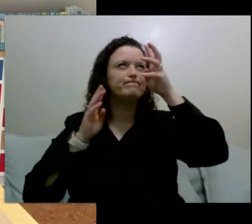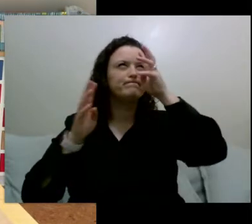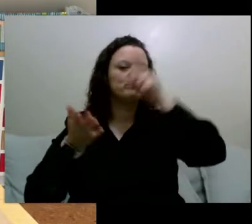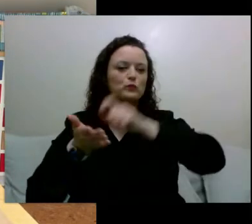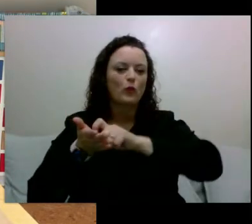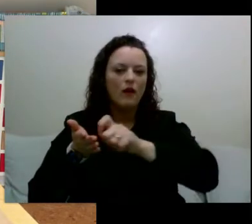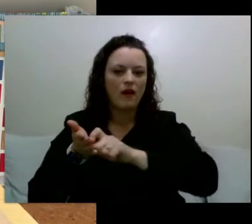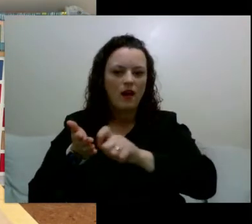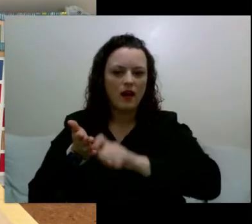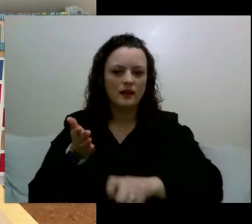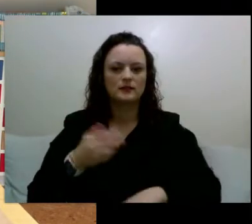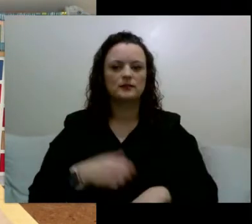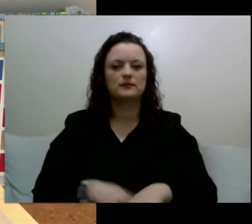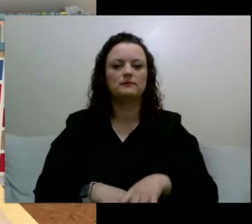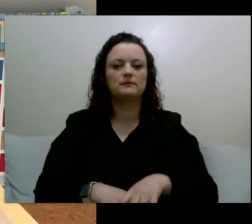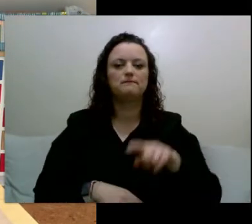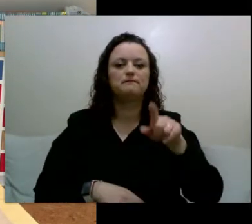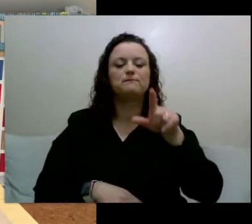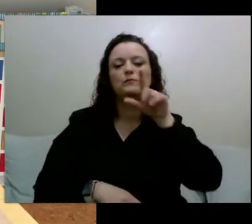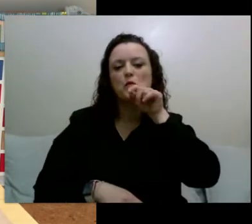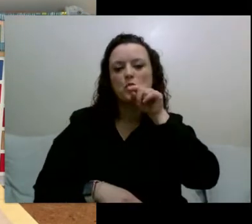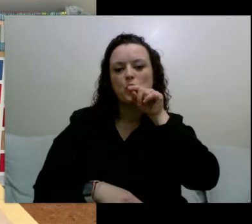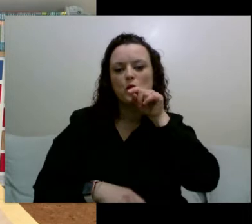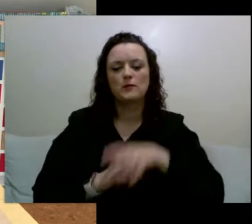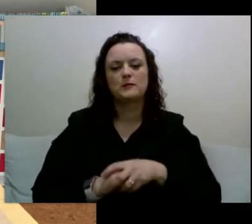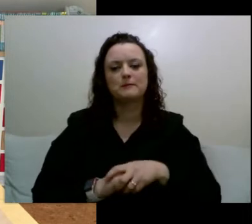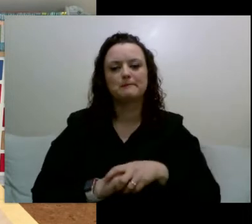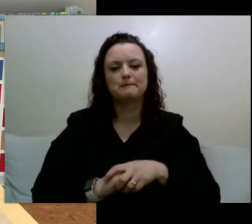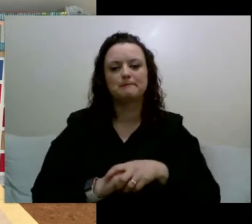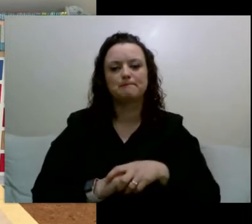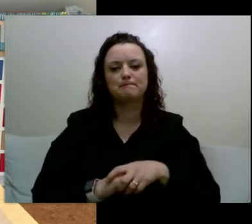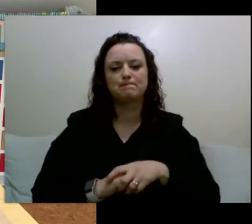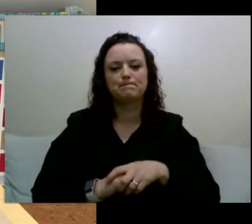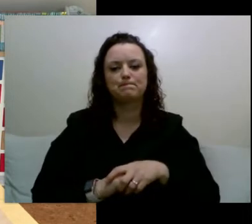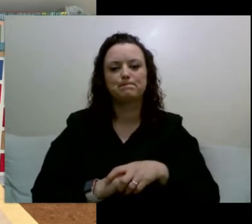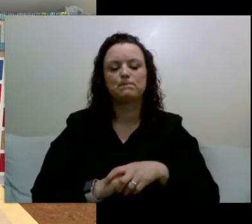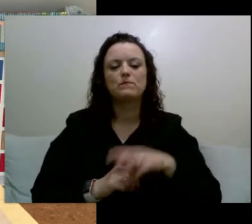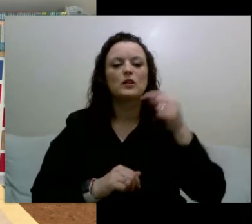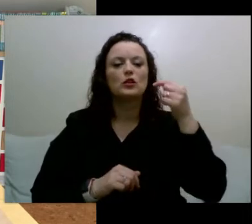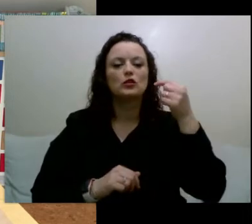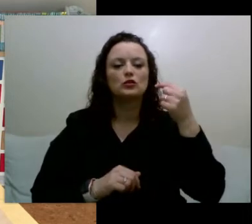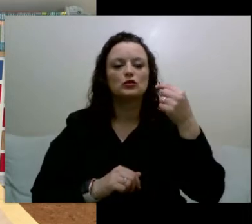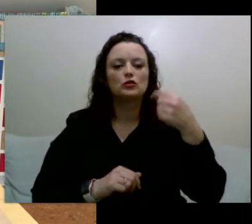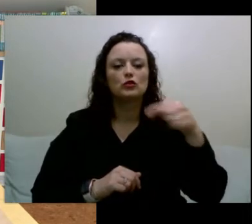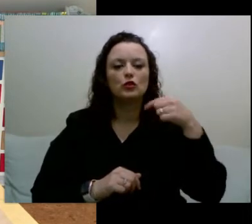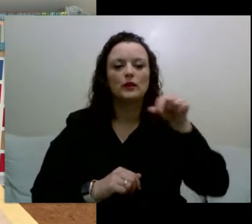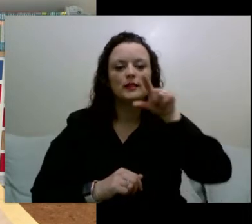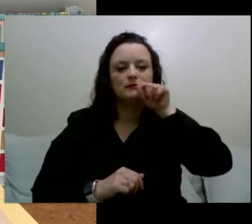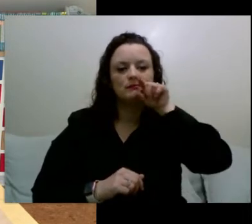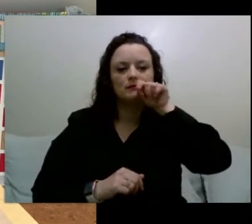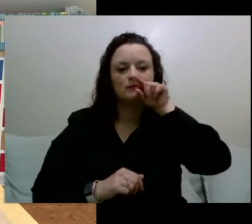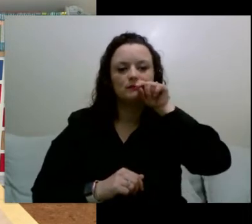Little bird. And do a green beak.